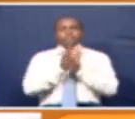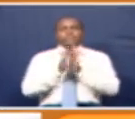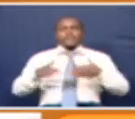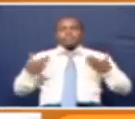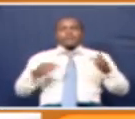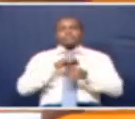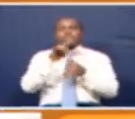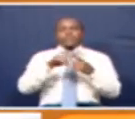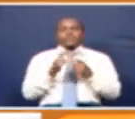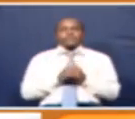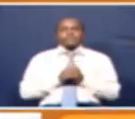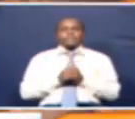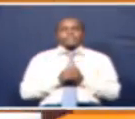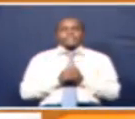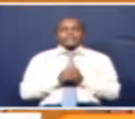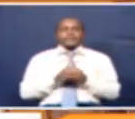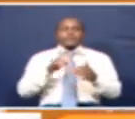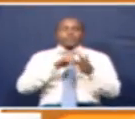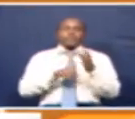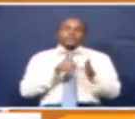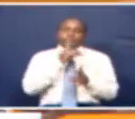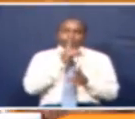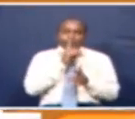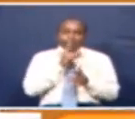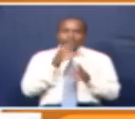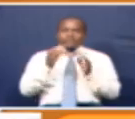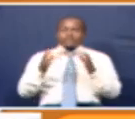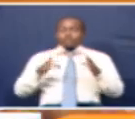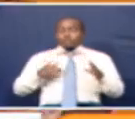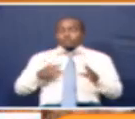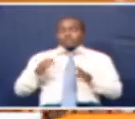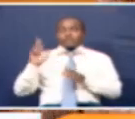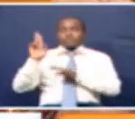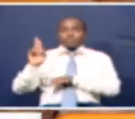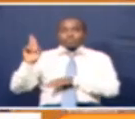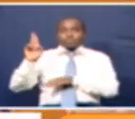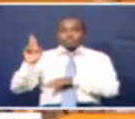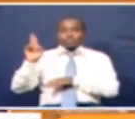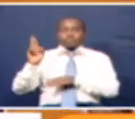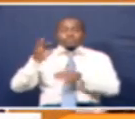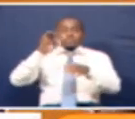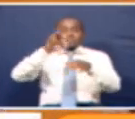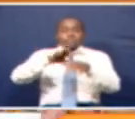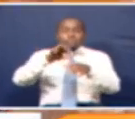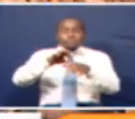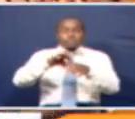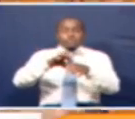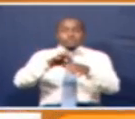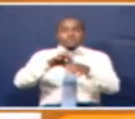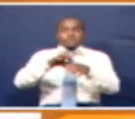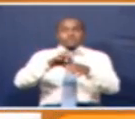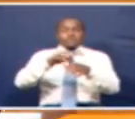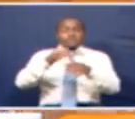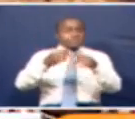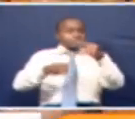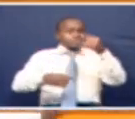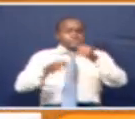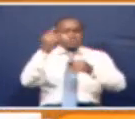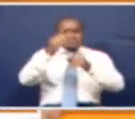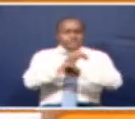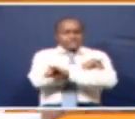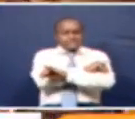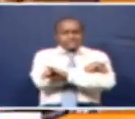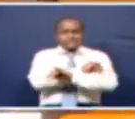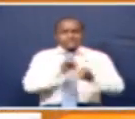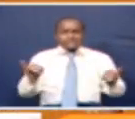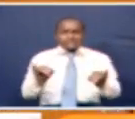we are saying, if you feel President Kenyatta was elected, Uhuru Kenyatta was elected president properly,